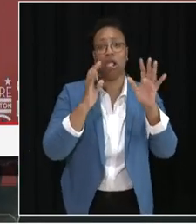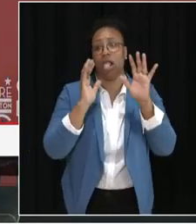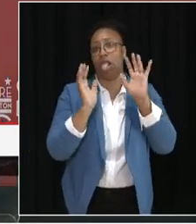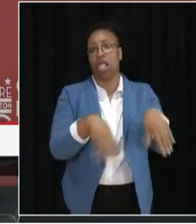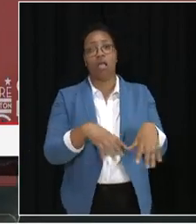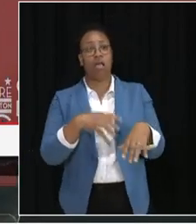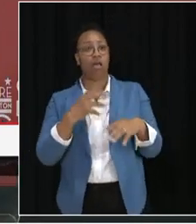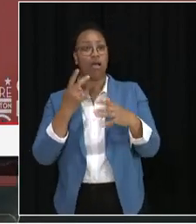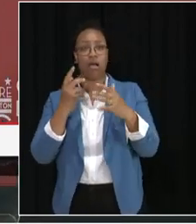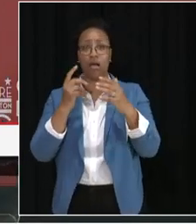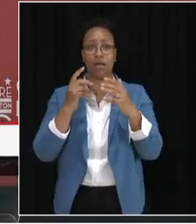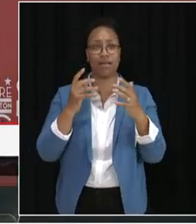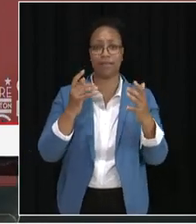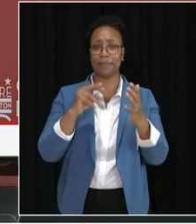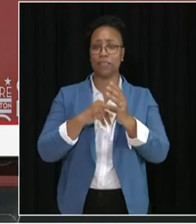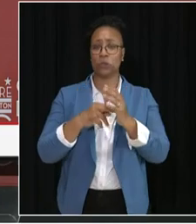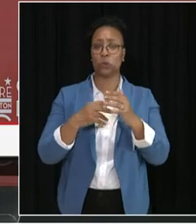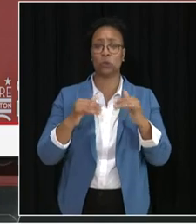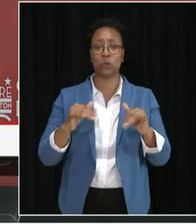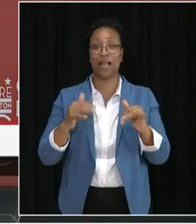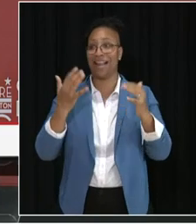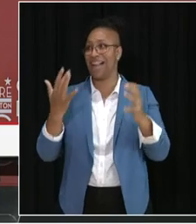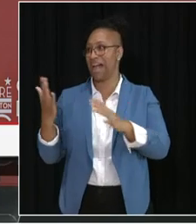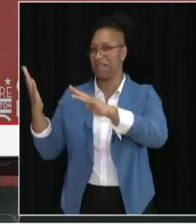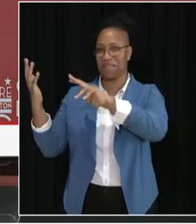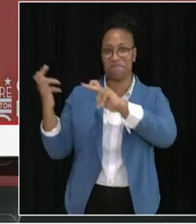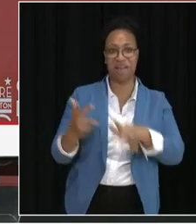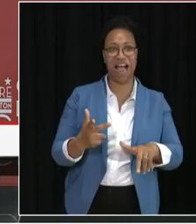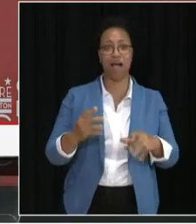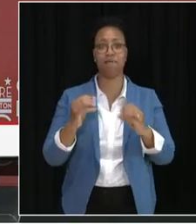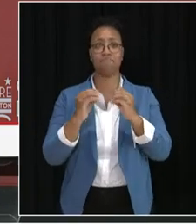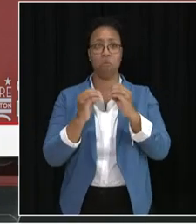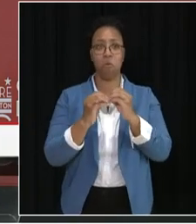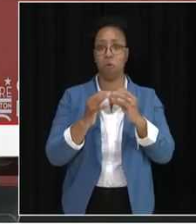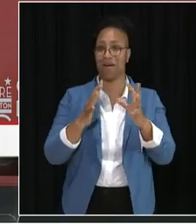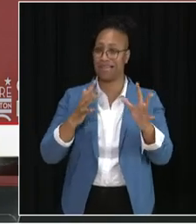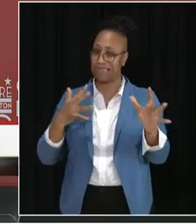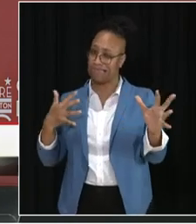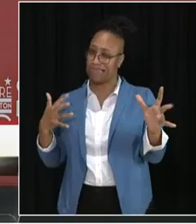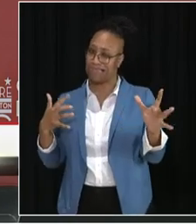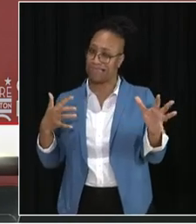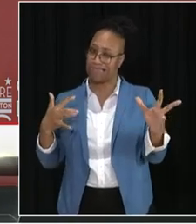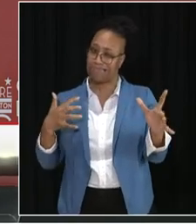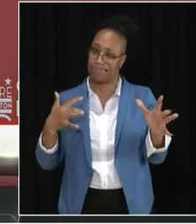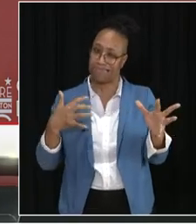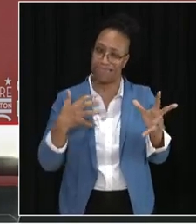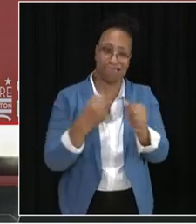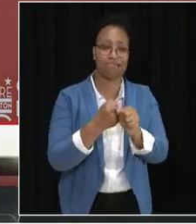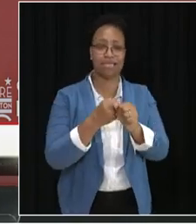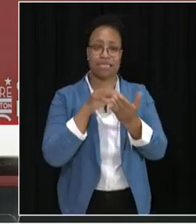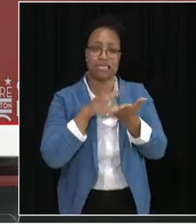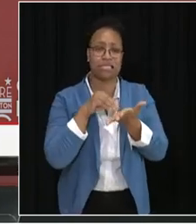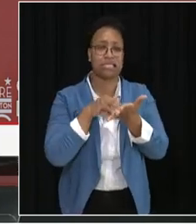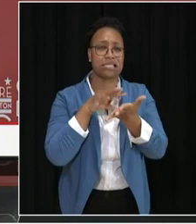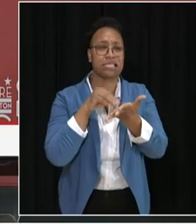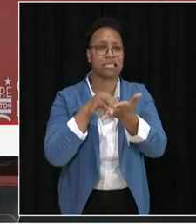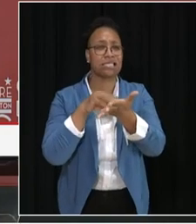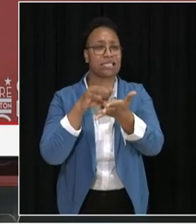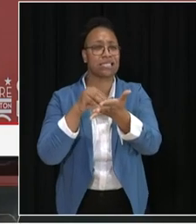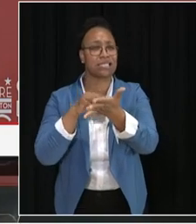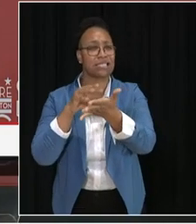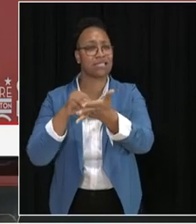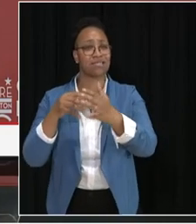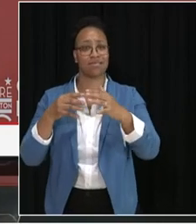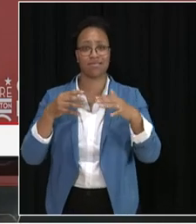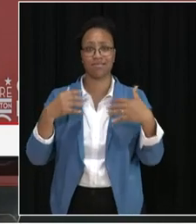needing a lot more than when they left. We know that this new building will be home to